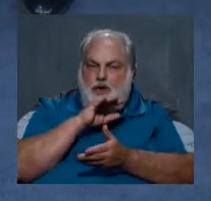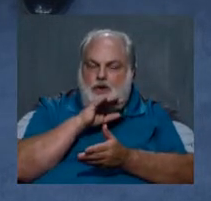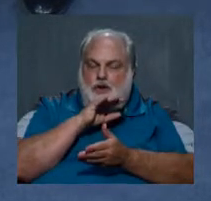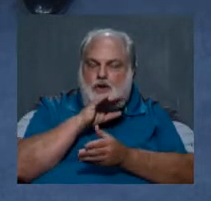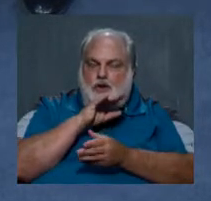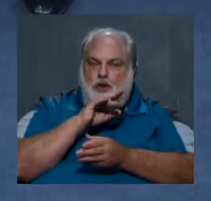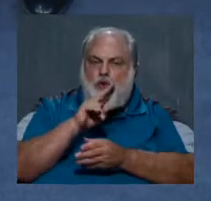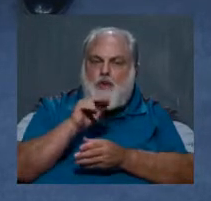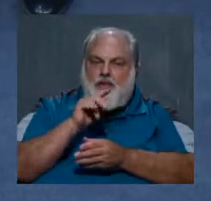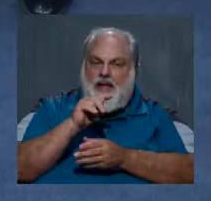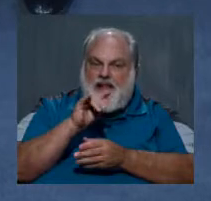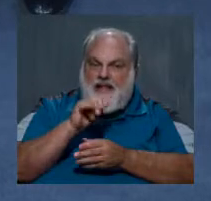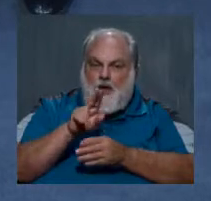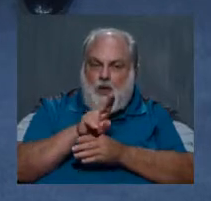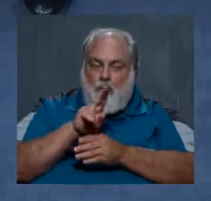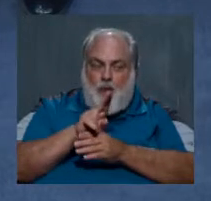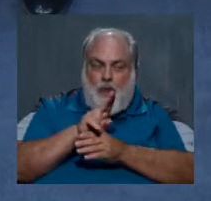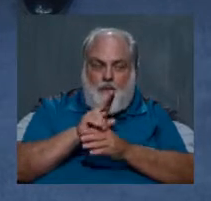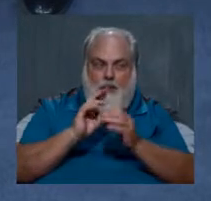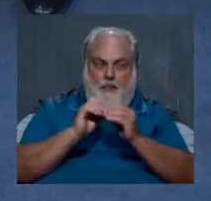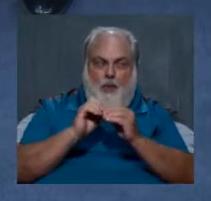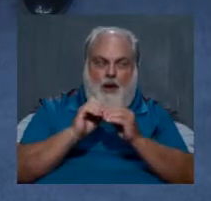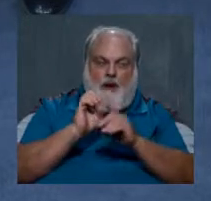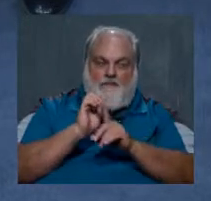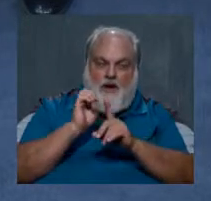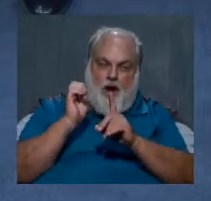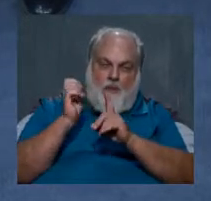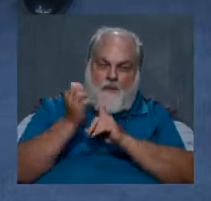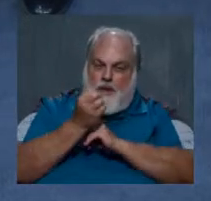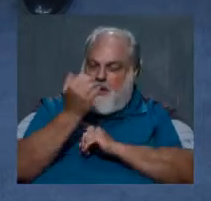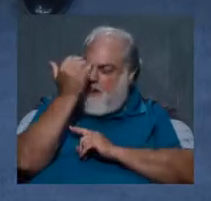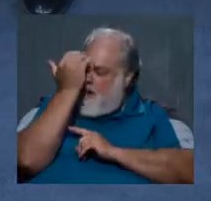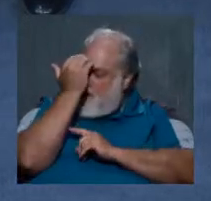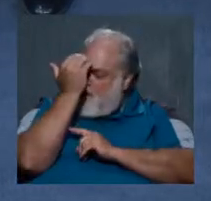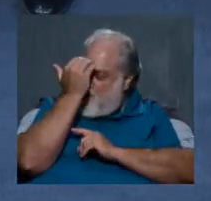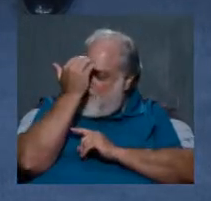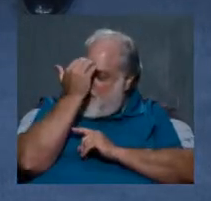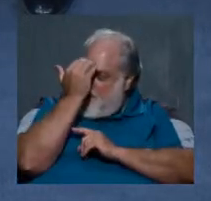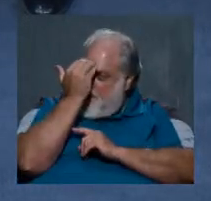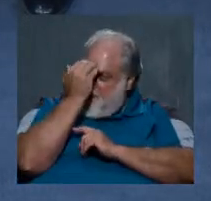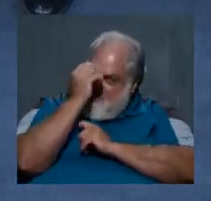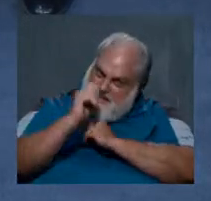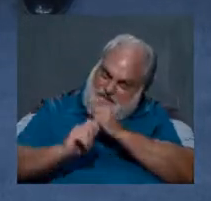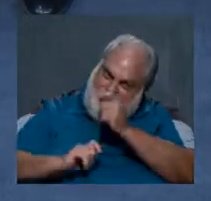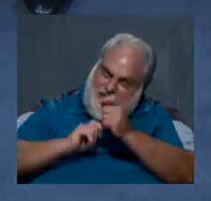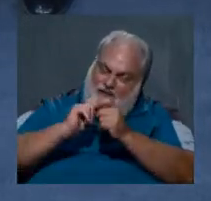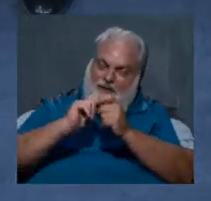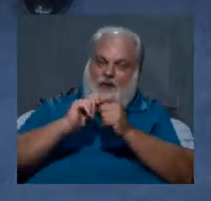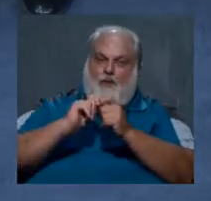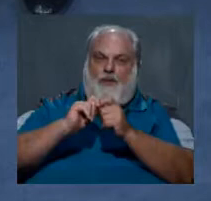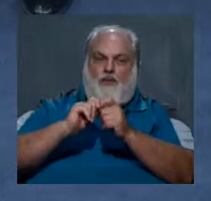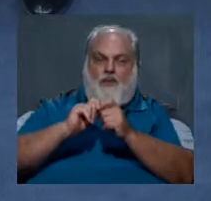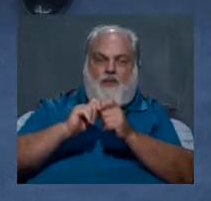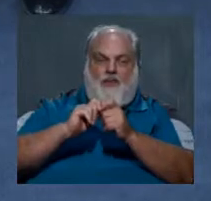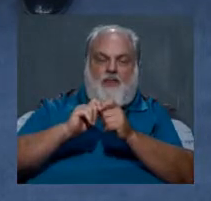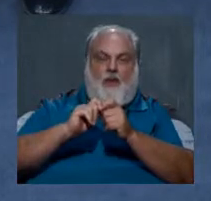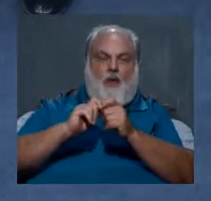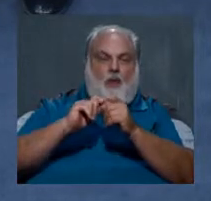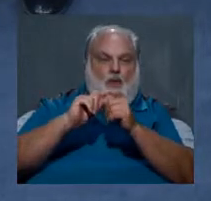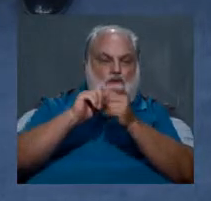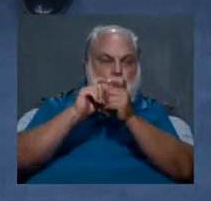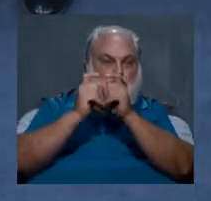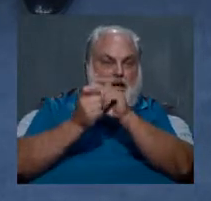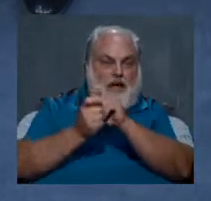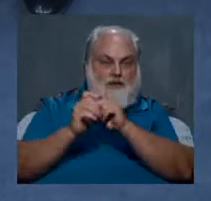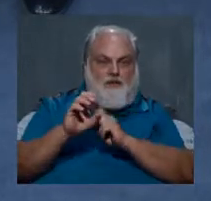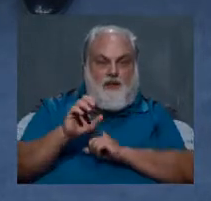time we all ought to be more environmentally conscious, particularly with climate change. This is something that hasn't been built yet, so we